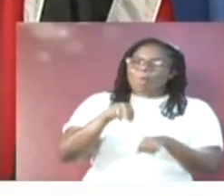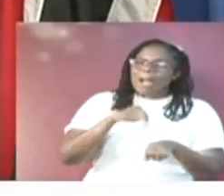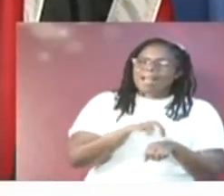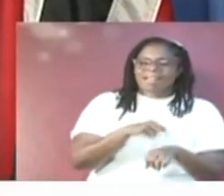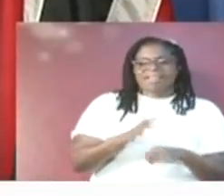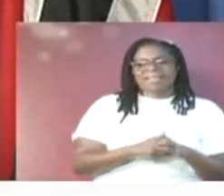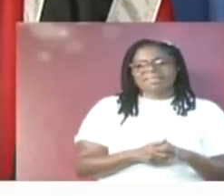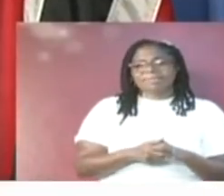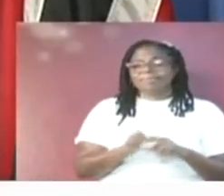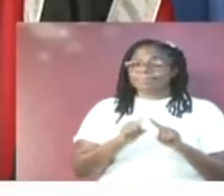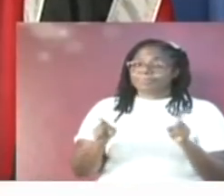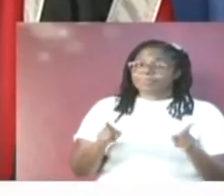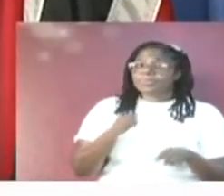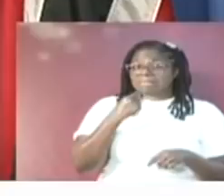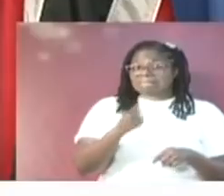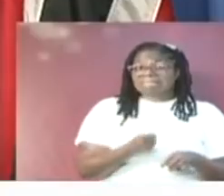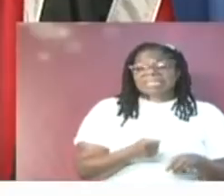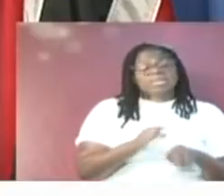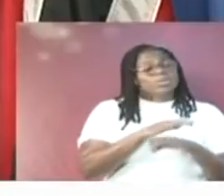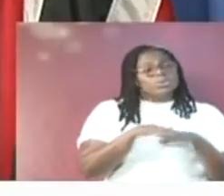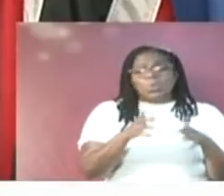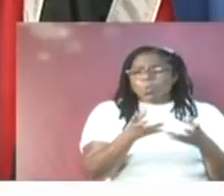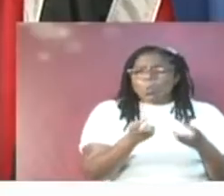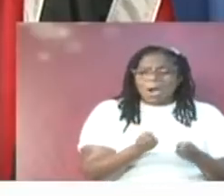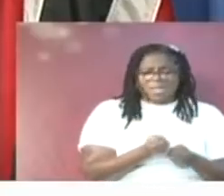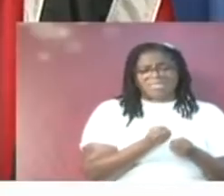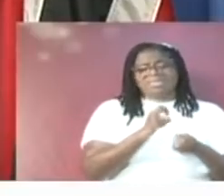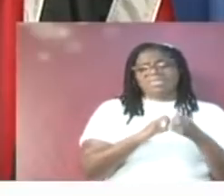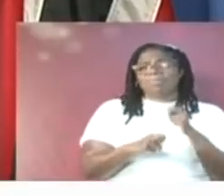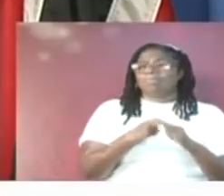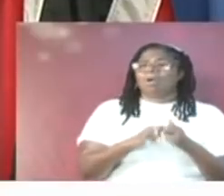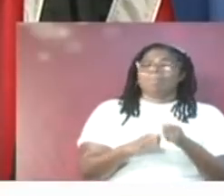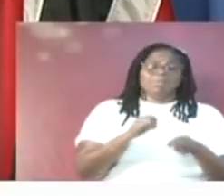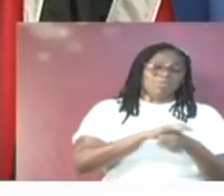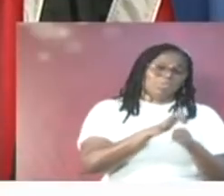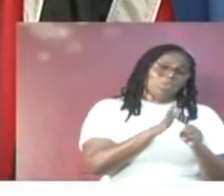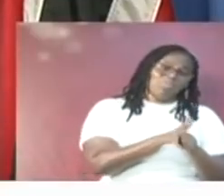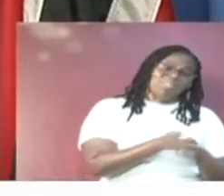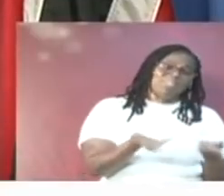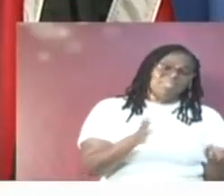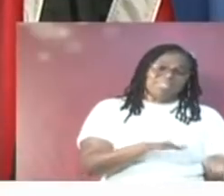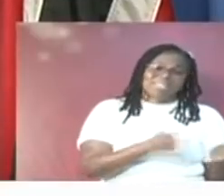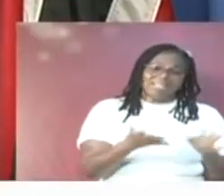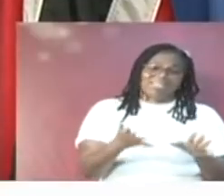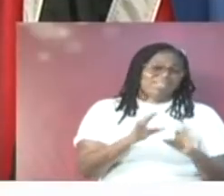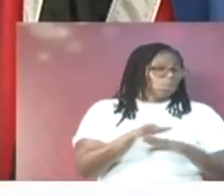of which you want for yourself, your family, or your community.